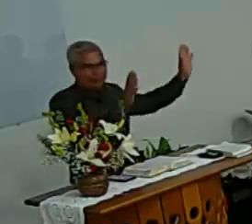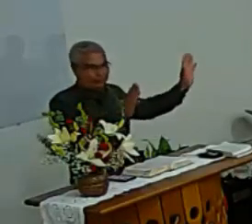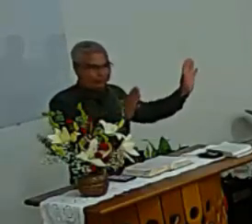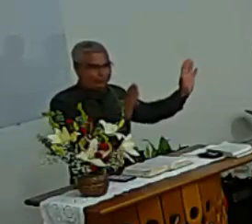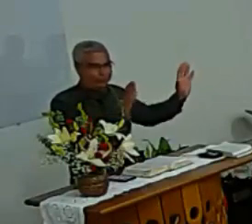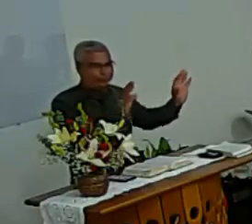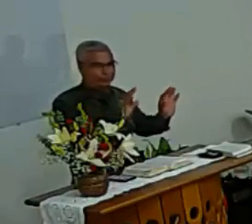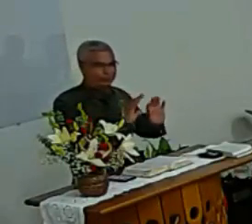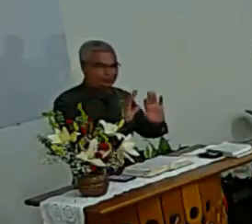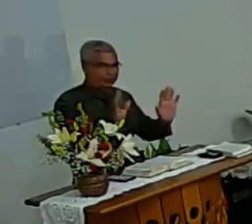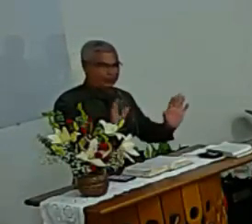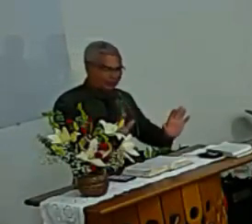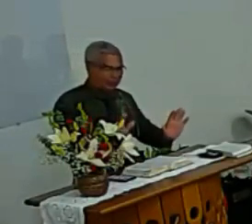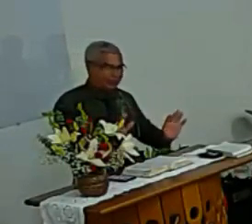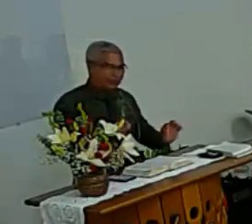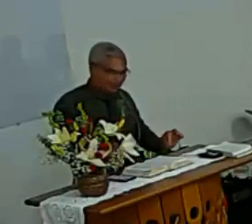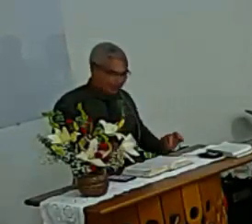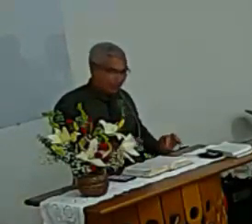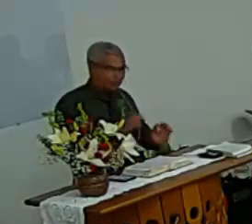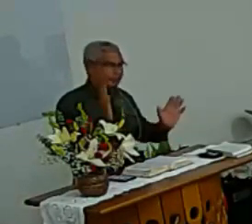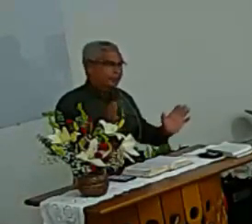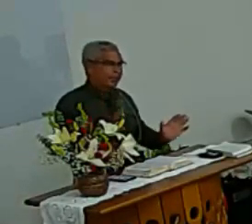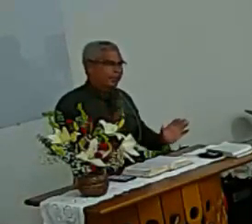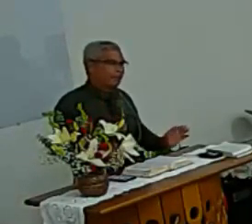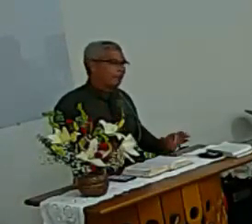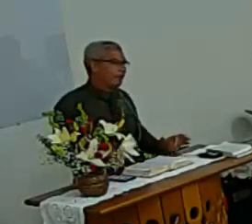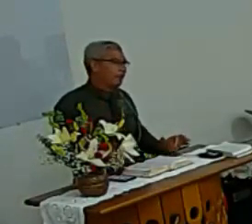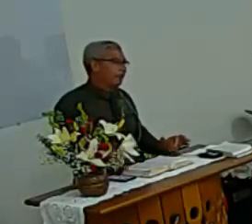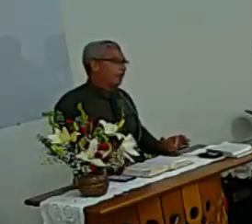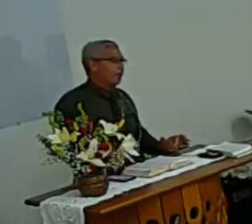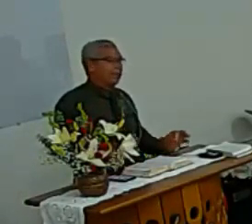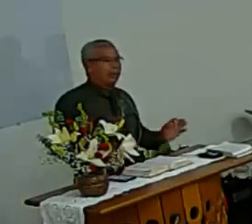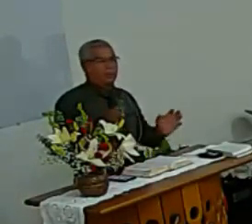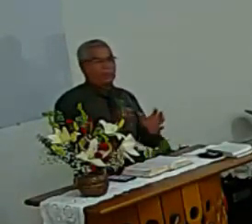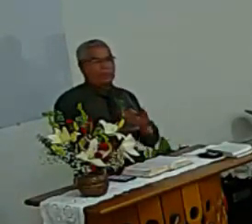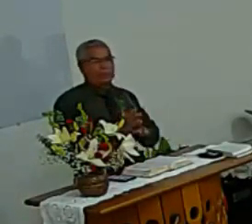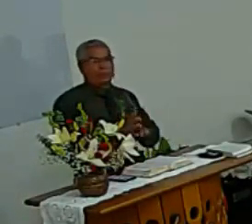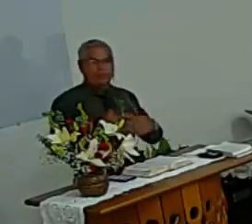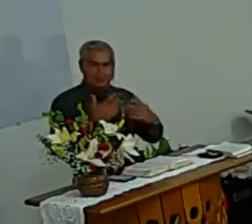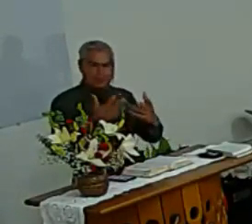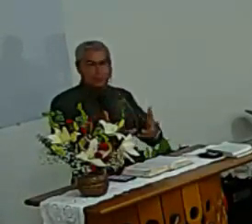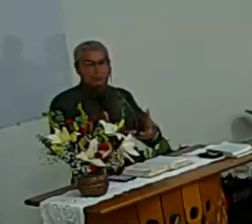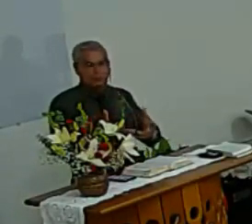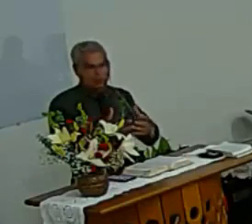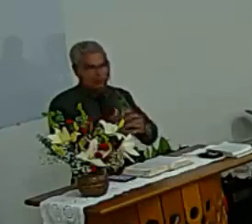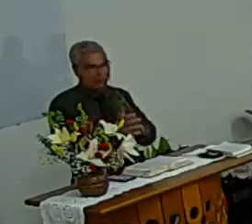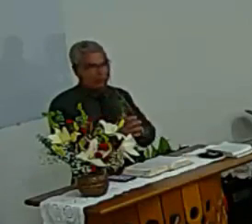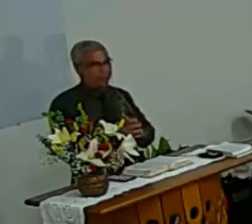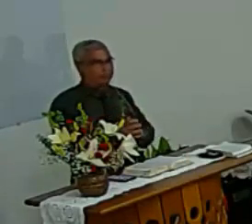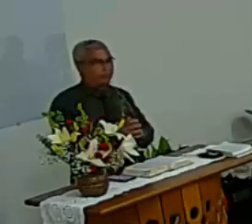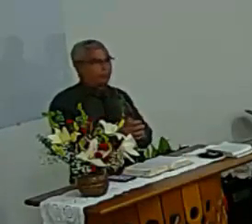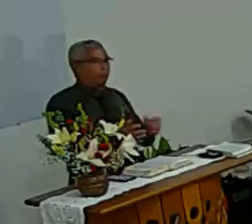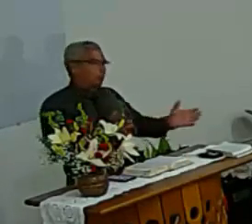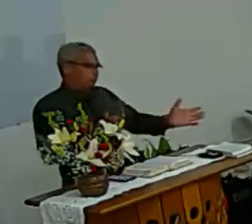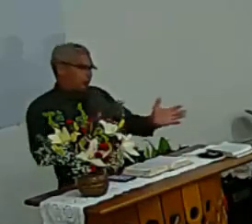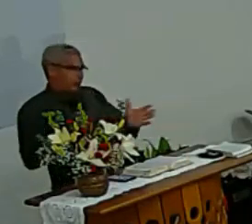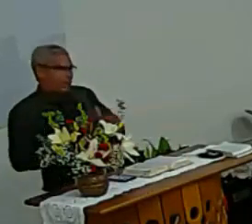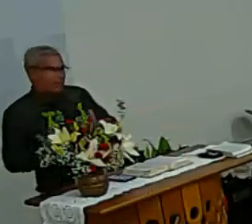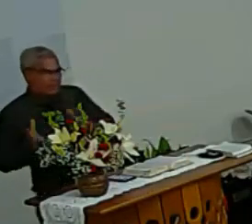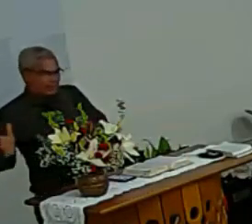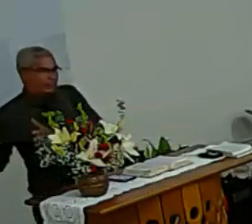of the project that was already made. He doesn't call us to make the project. And another good detail